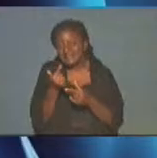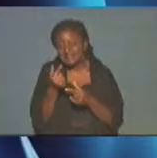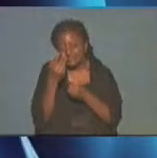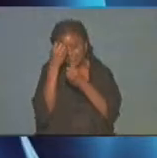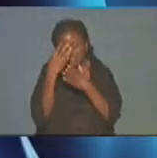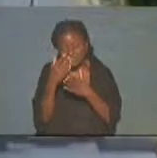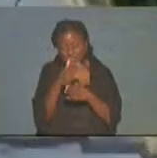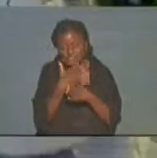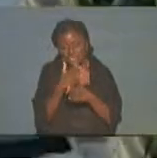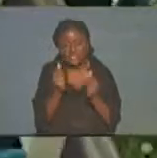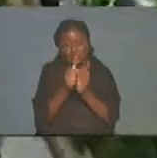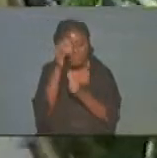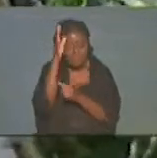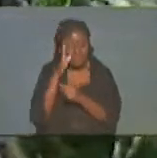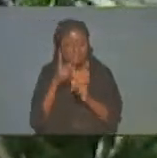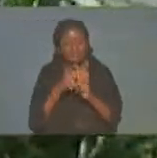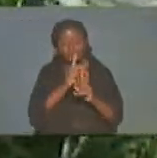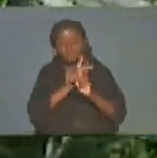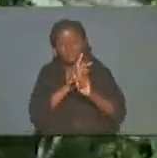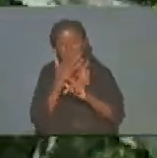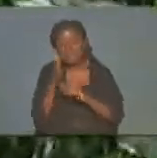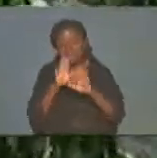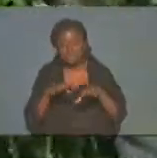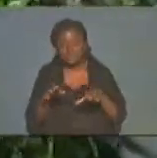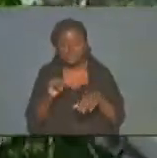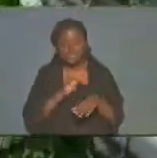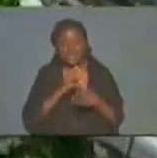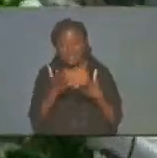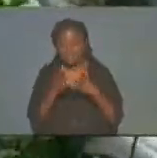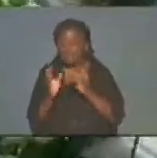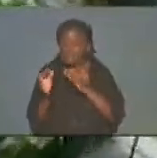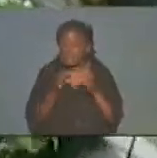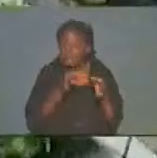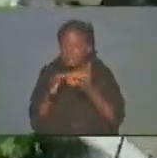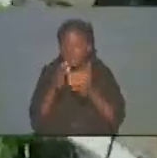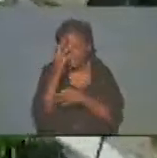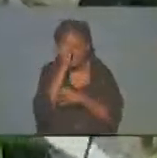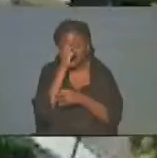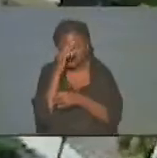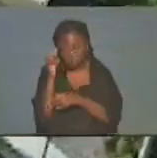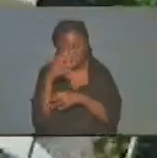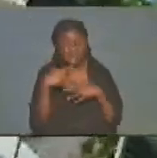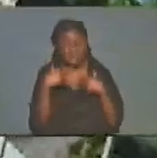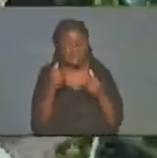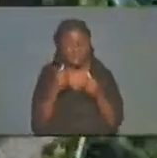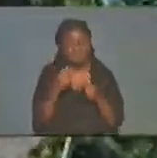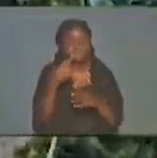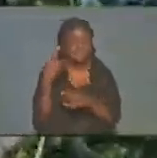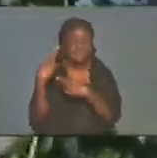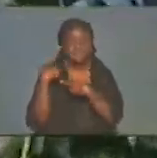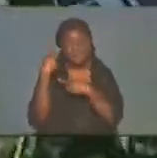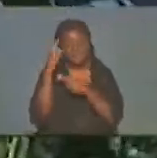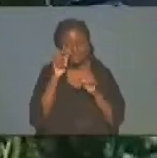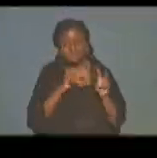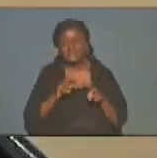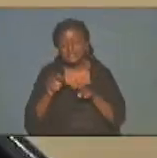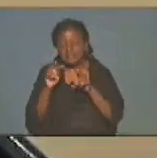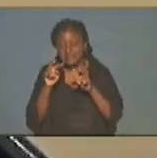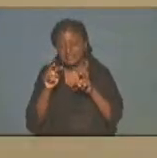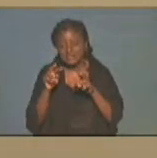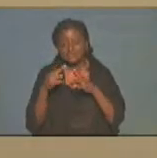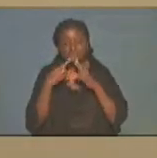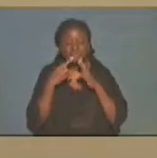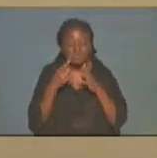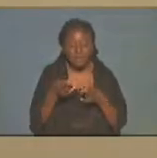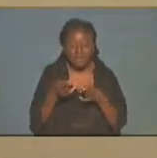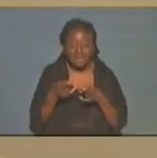children. I'd like to make it very clear that the Ministry of Health is responsible for surveillance and reporting diseases